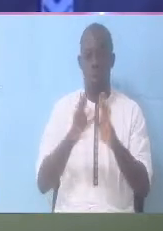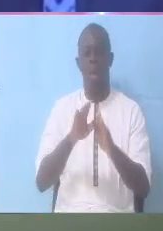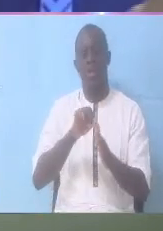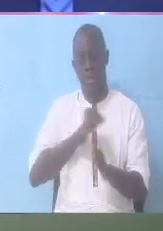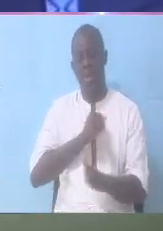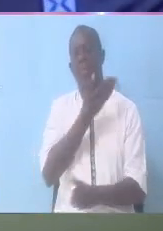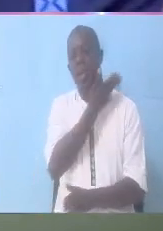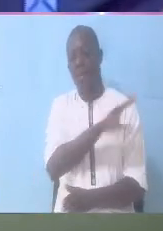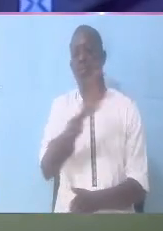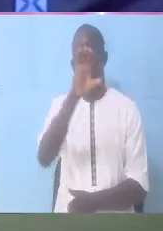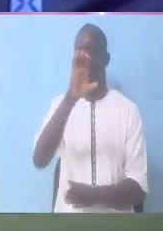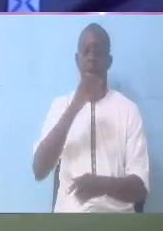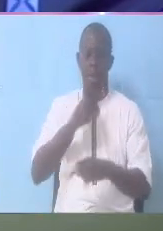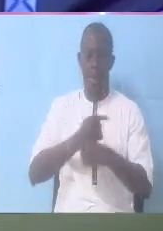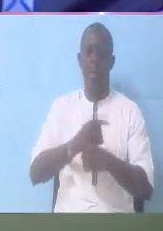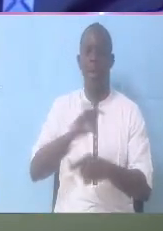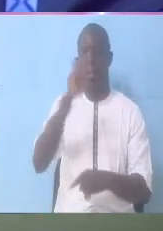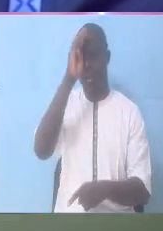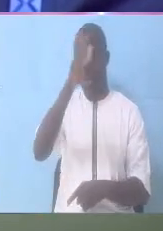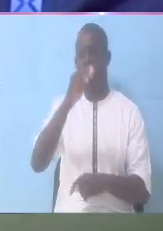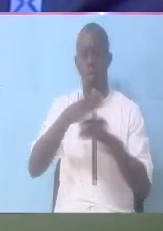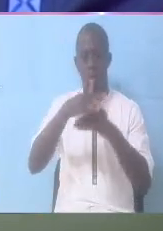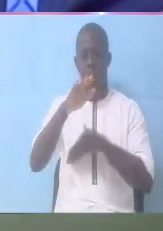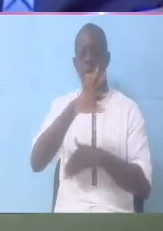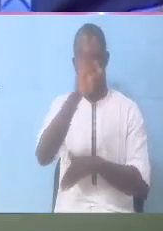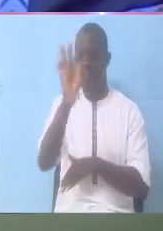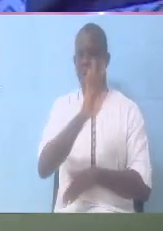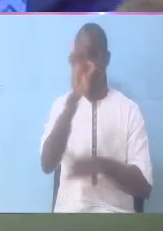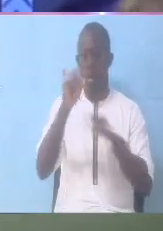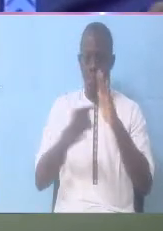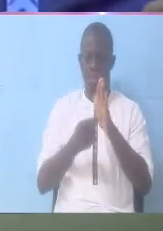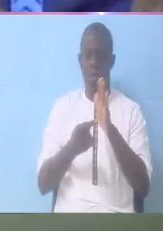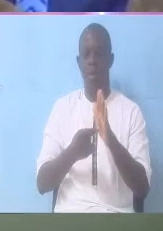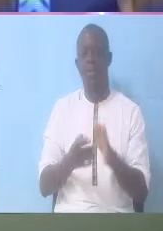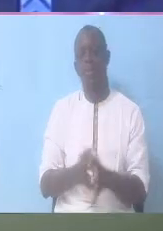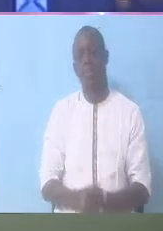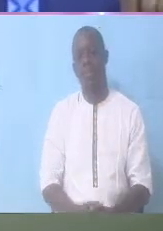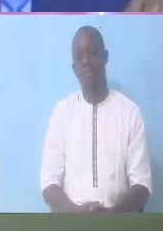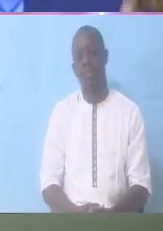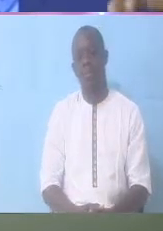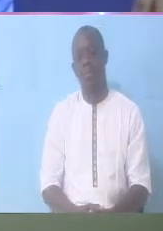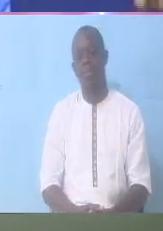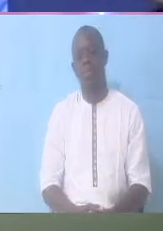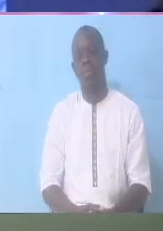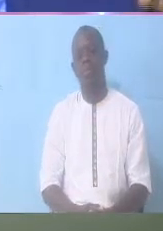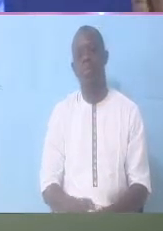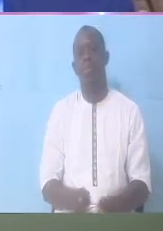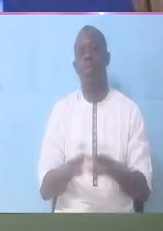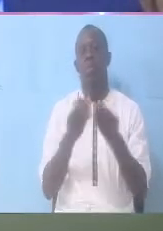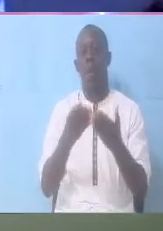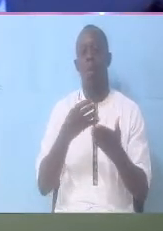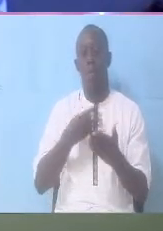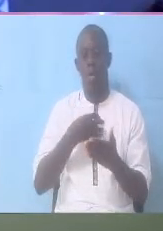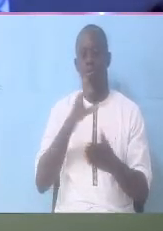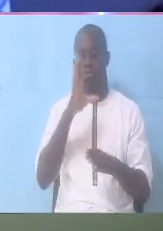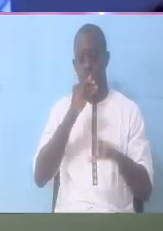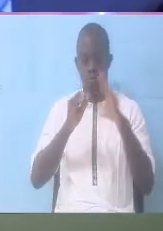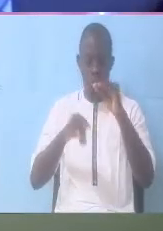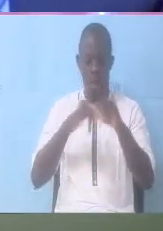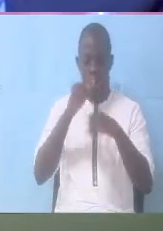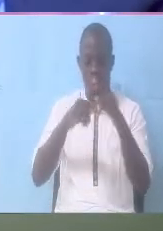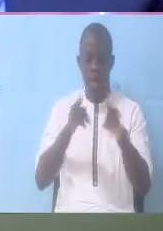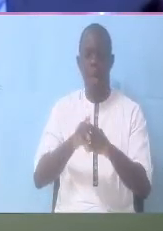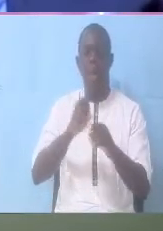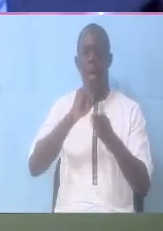country. Thank you very much. That is very important. So now let's come to the investigations that took